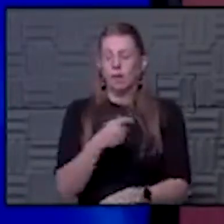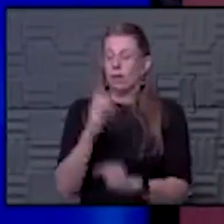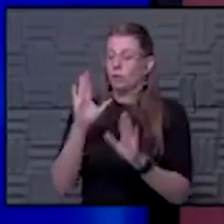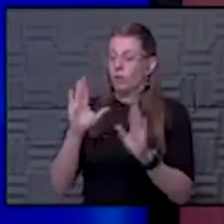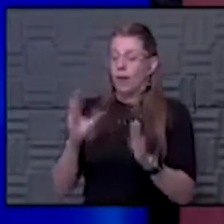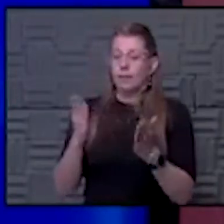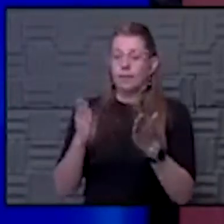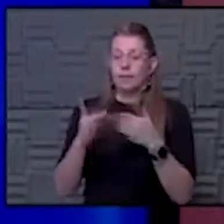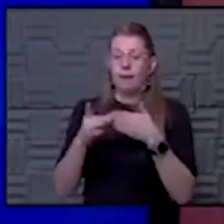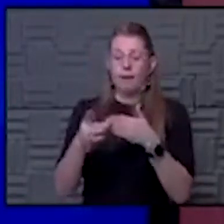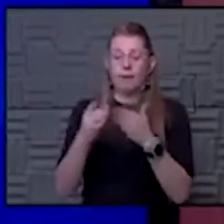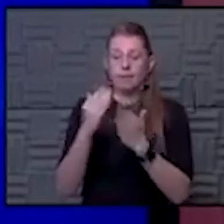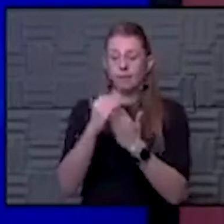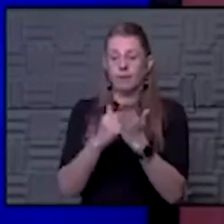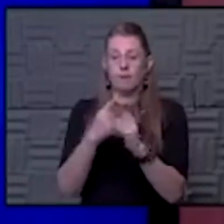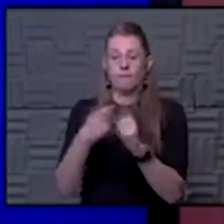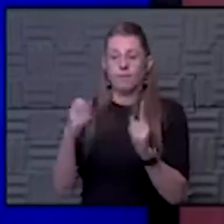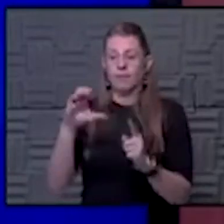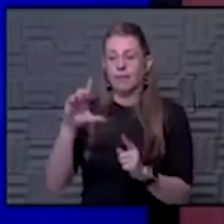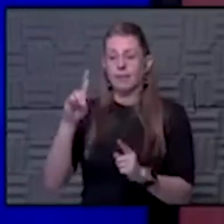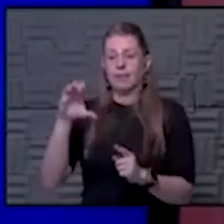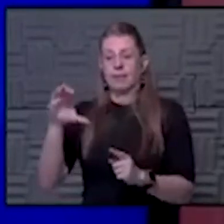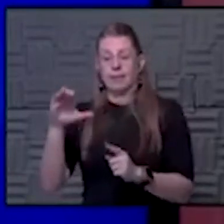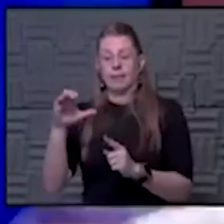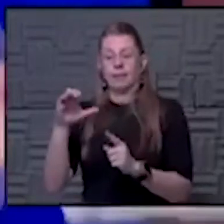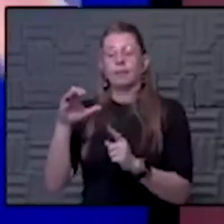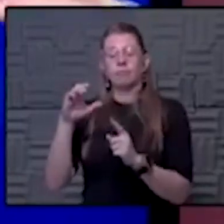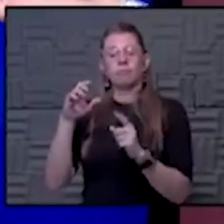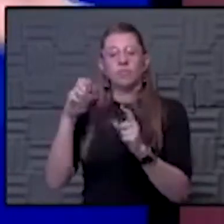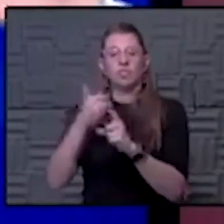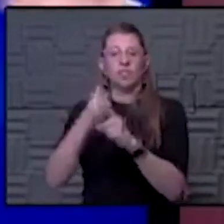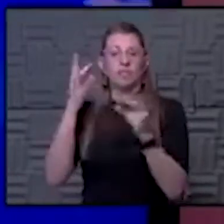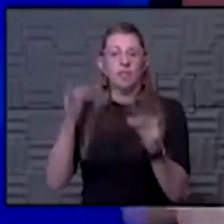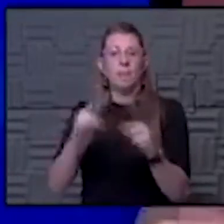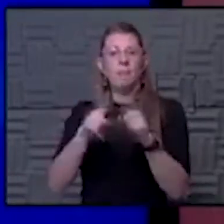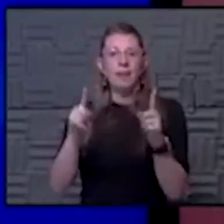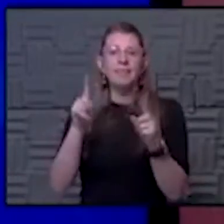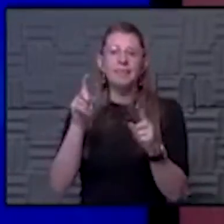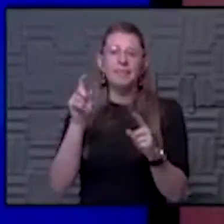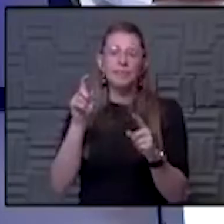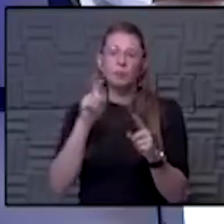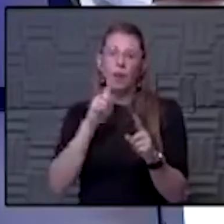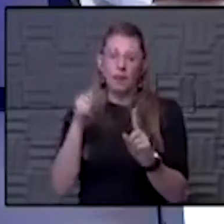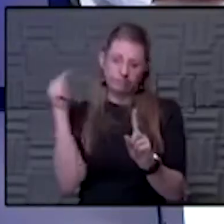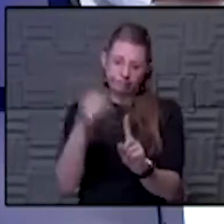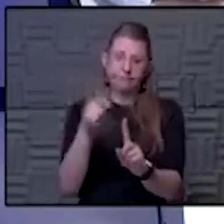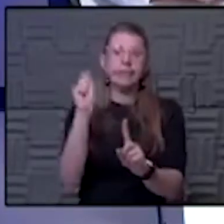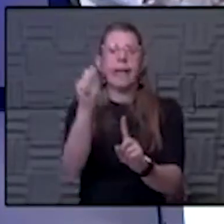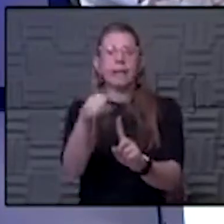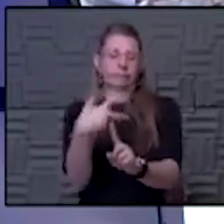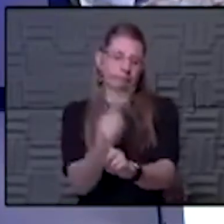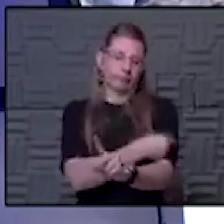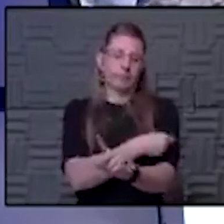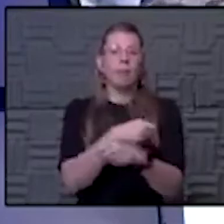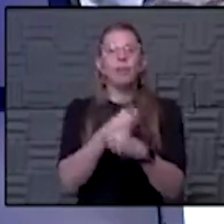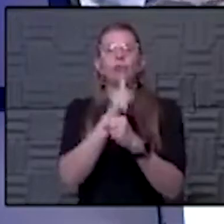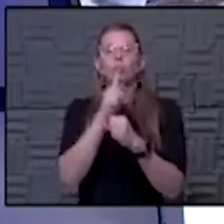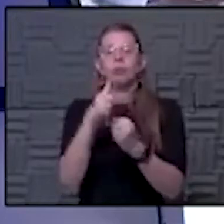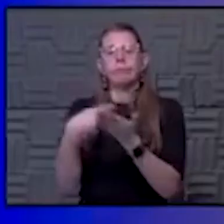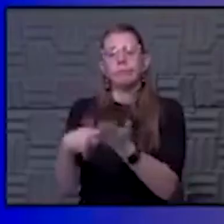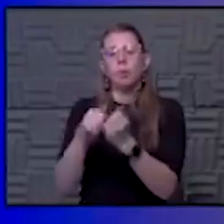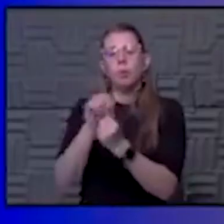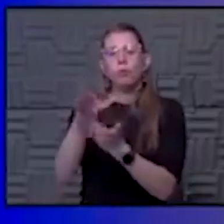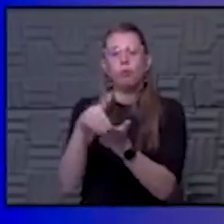bit of a decision that you can make on your own, but in general, the answer is yes, you need to take the vaccine. Yes, you should take the vaccine. Make sure that you talk with your